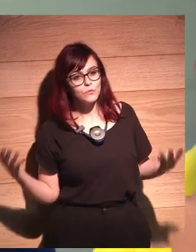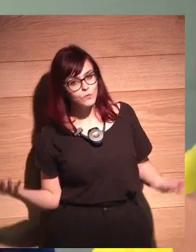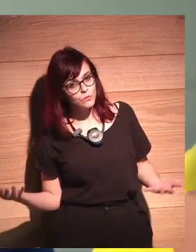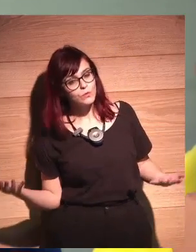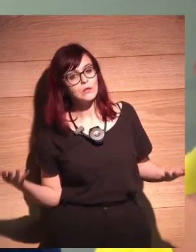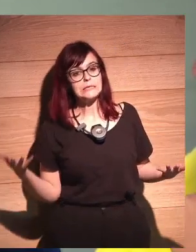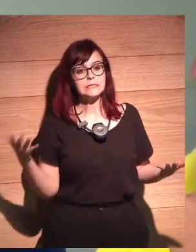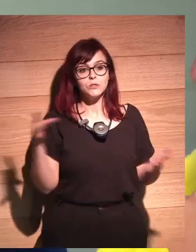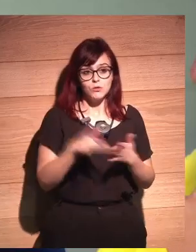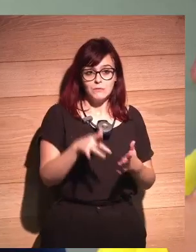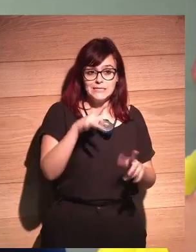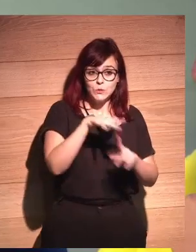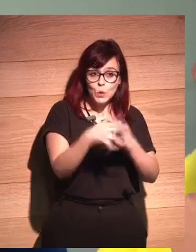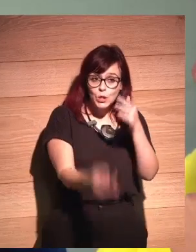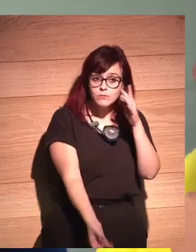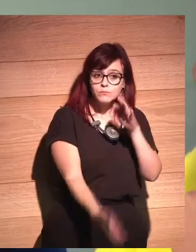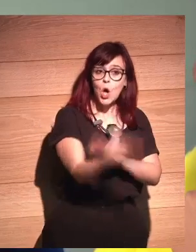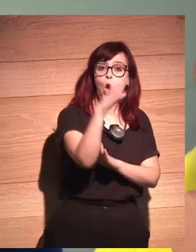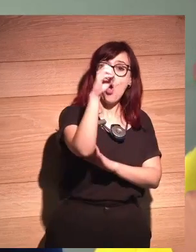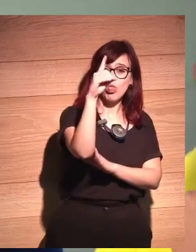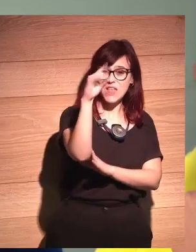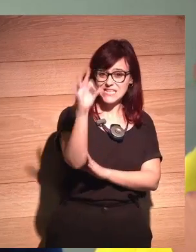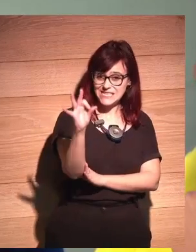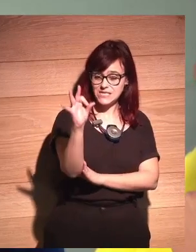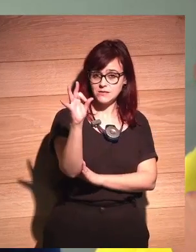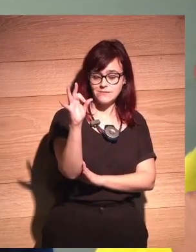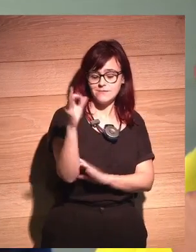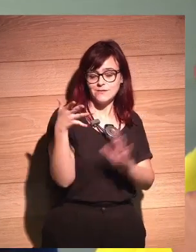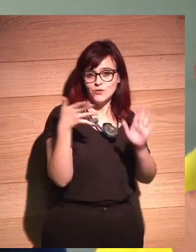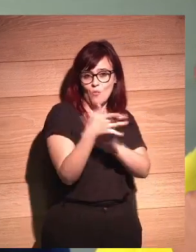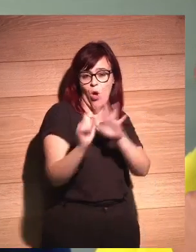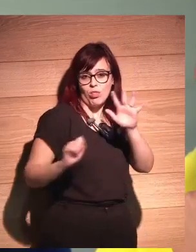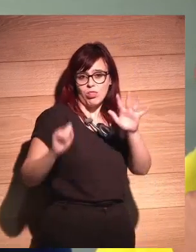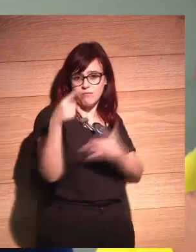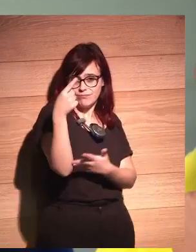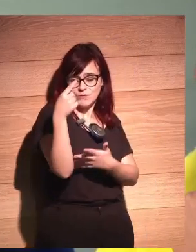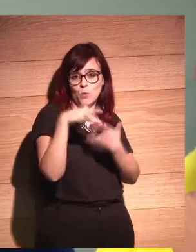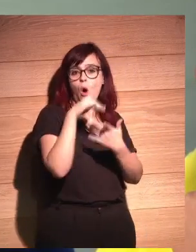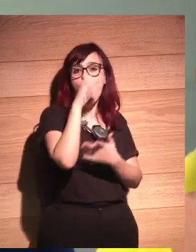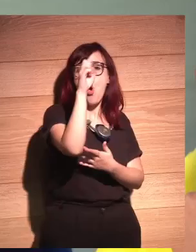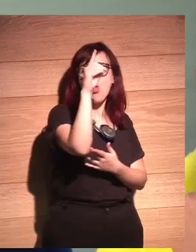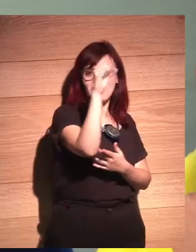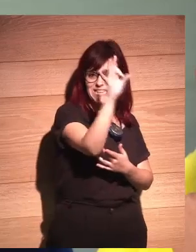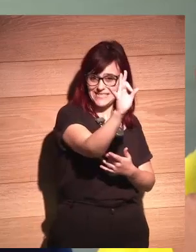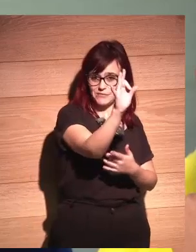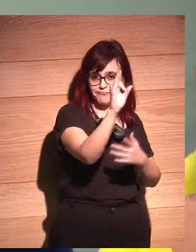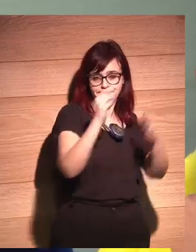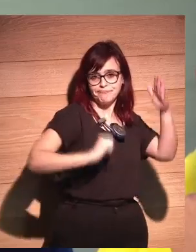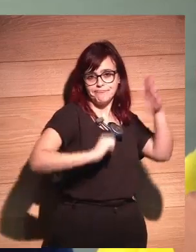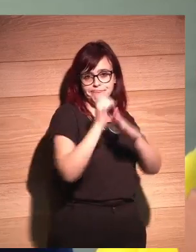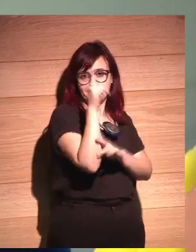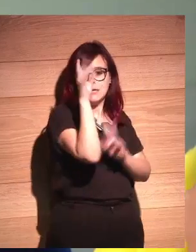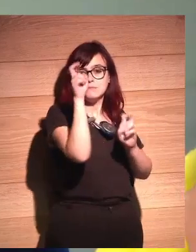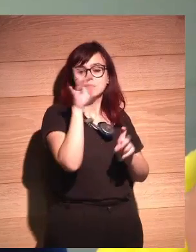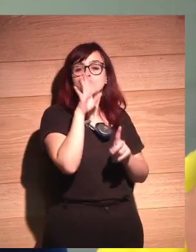The culture is what makes everything homogeneous. What's happening with the SDGs is top-down. We create SDGs, we